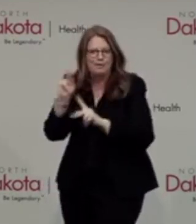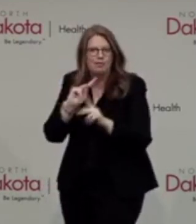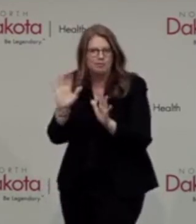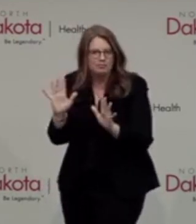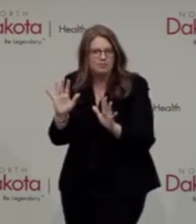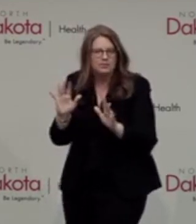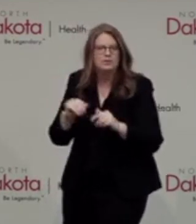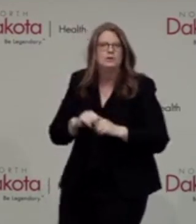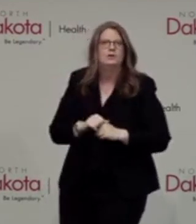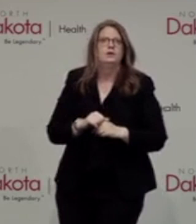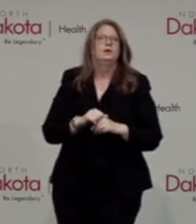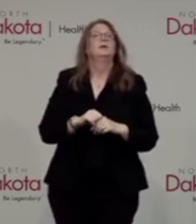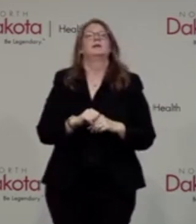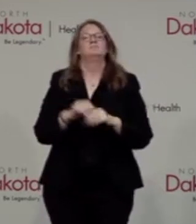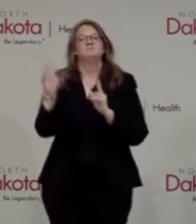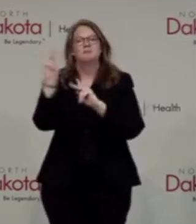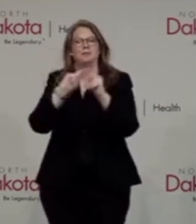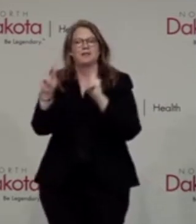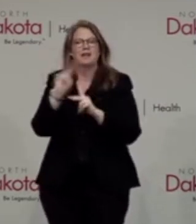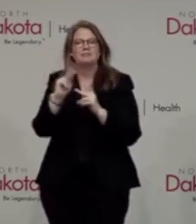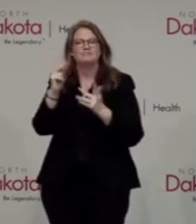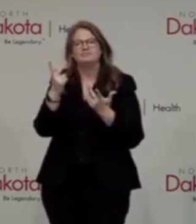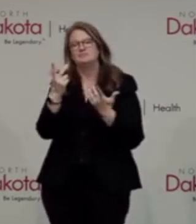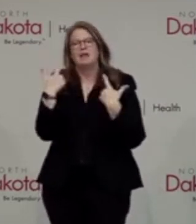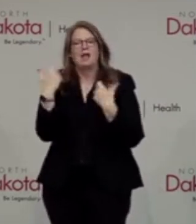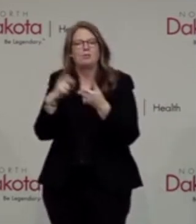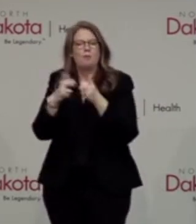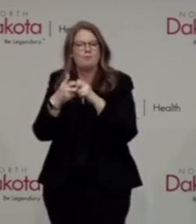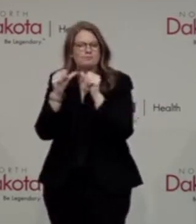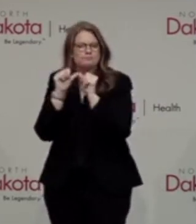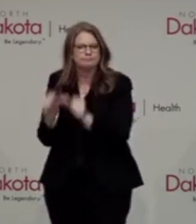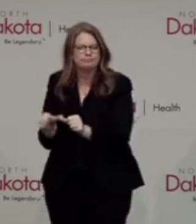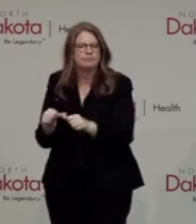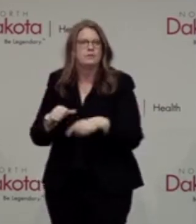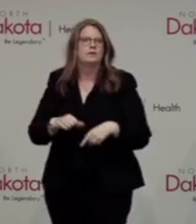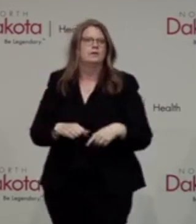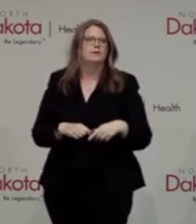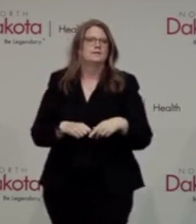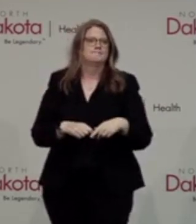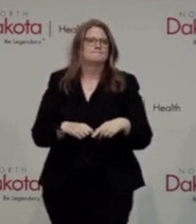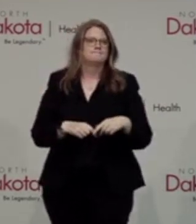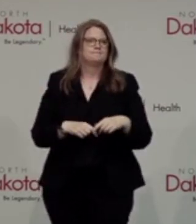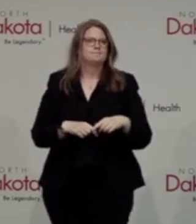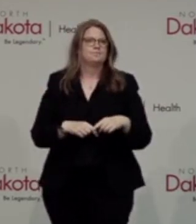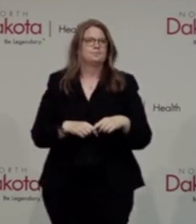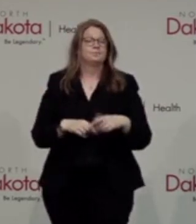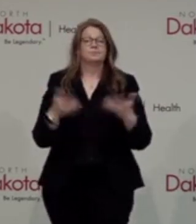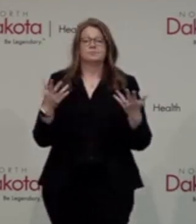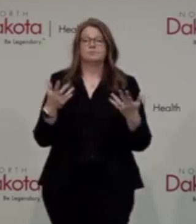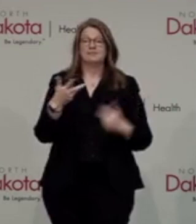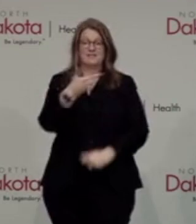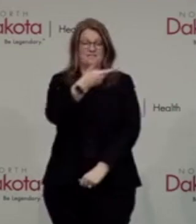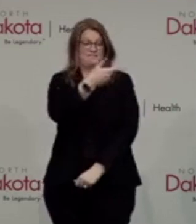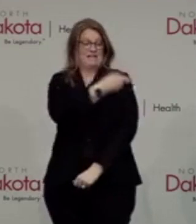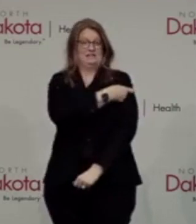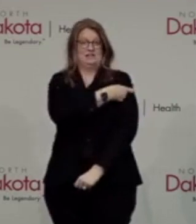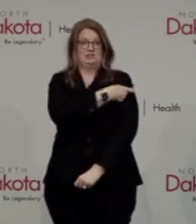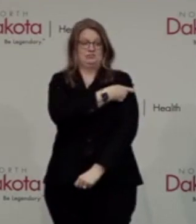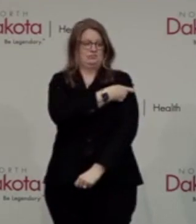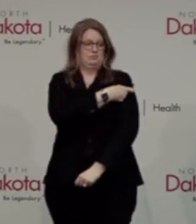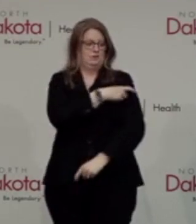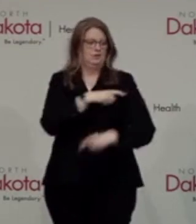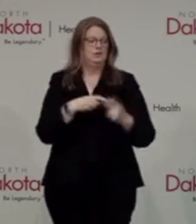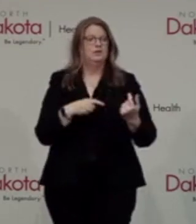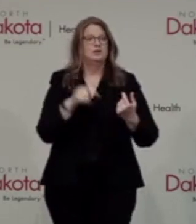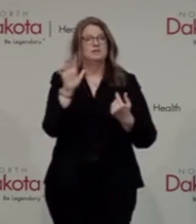we are in terms of the vaccinations, we